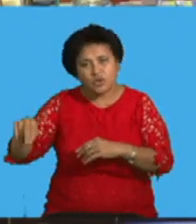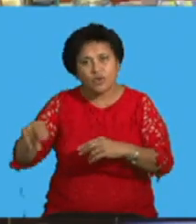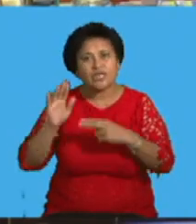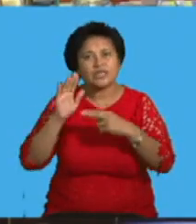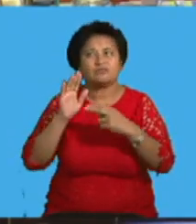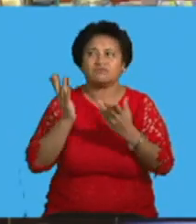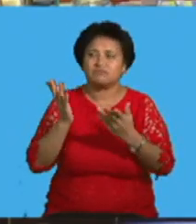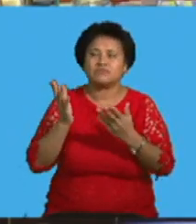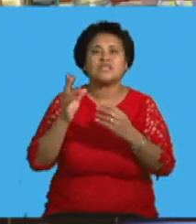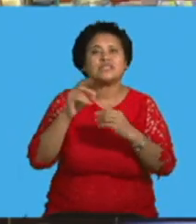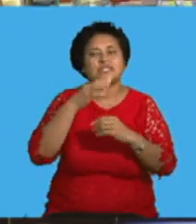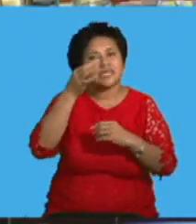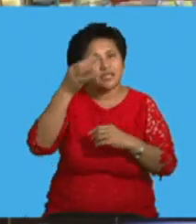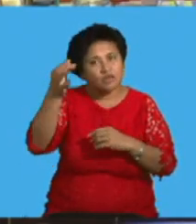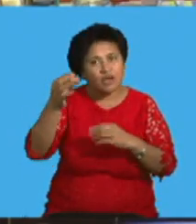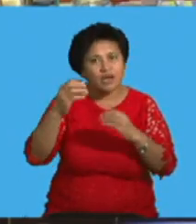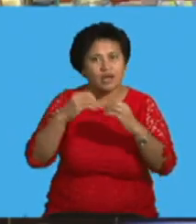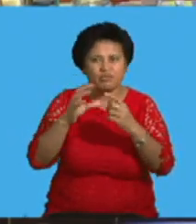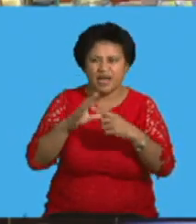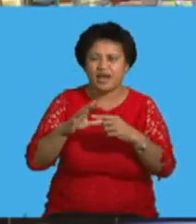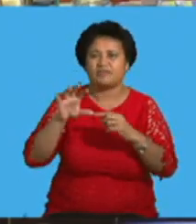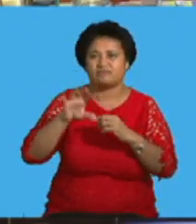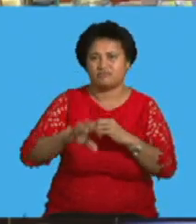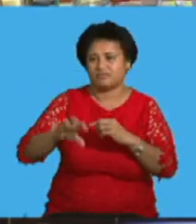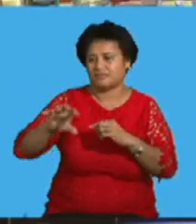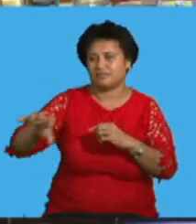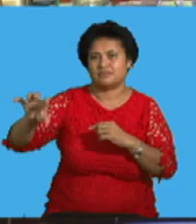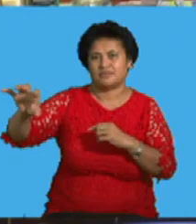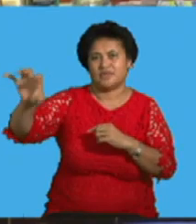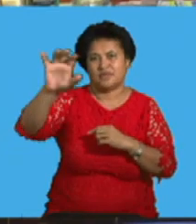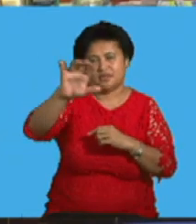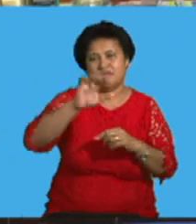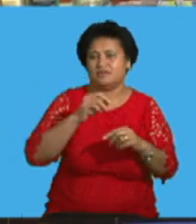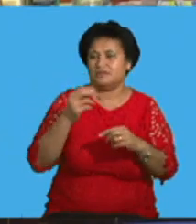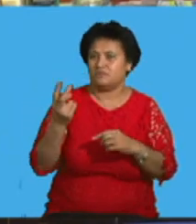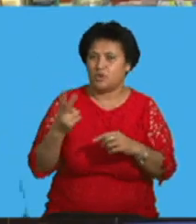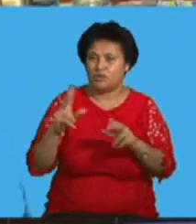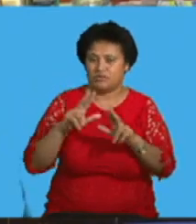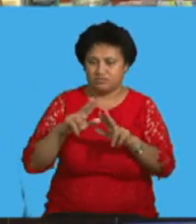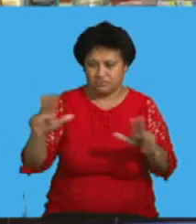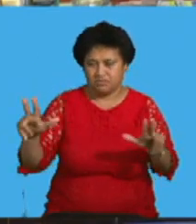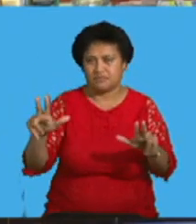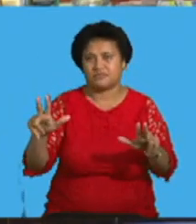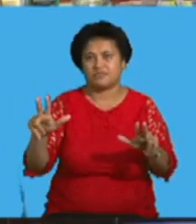Singatoka, Ba, Lambasa, Senganga, Nambawalu, Savu, and Tavuni.